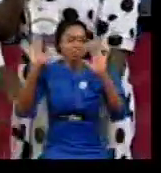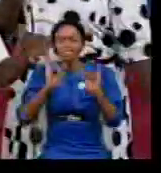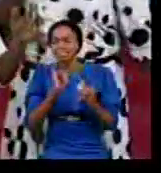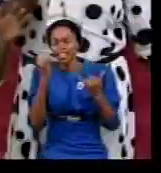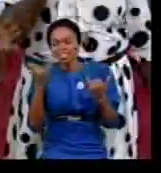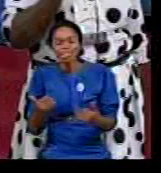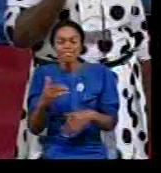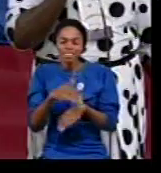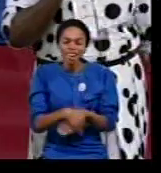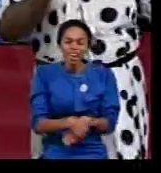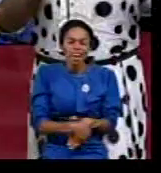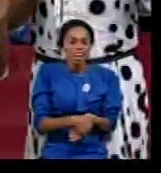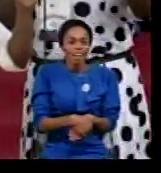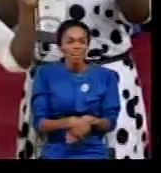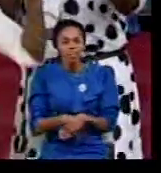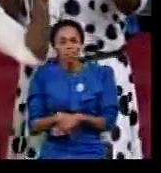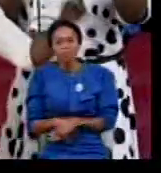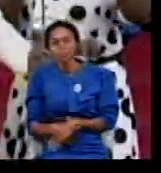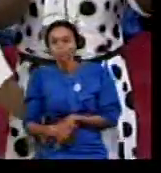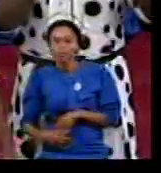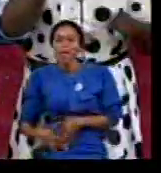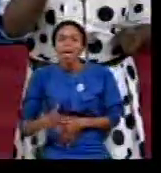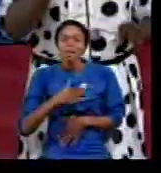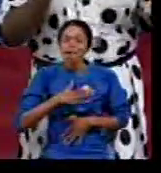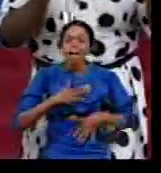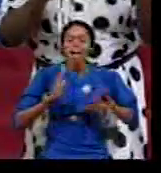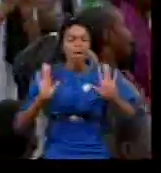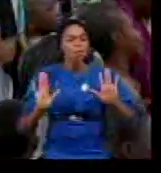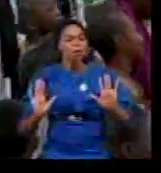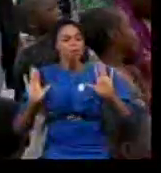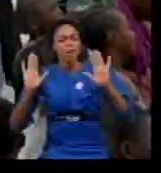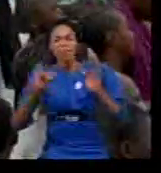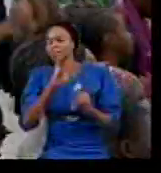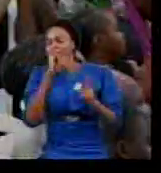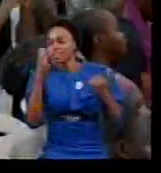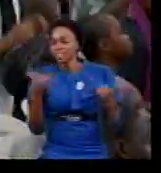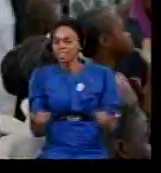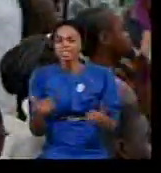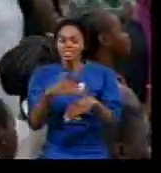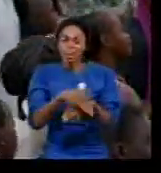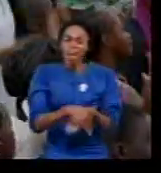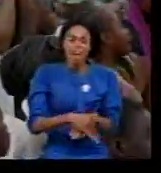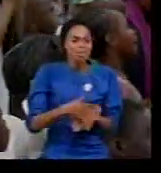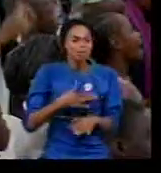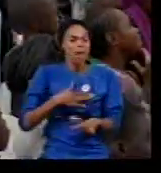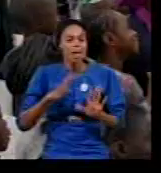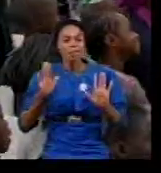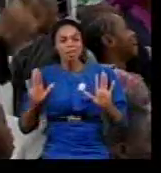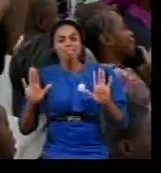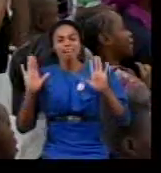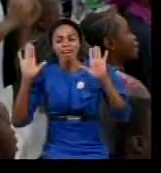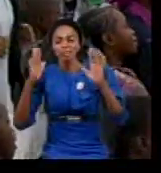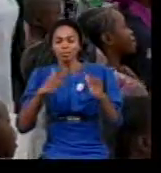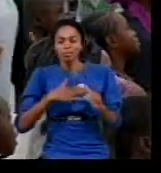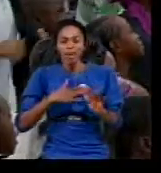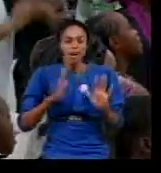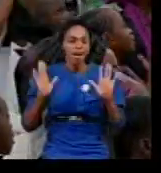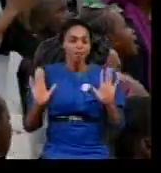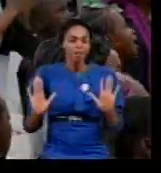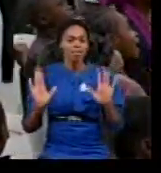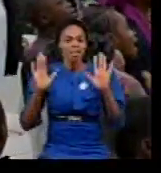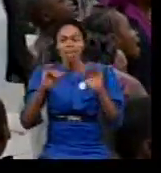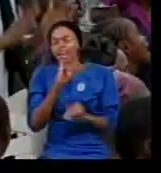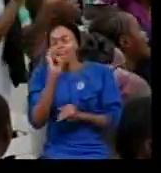thee shall come bending unto thee. Are you still there? Something is coming your way. All your enemies, they'll